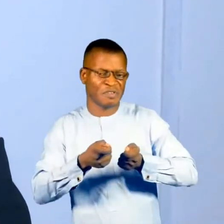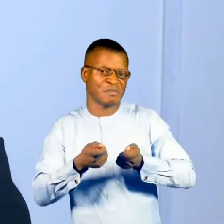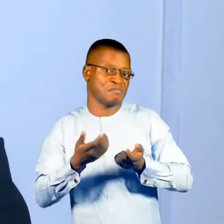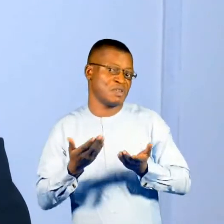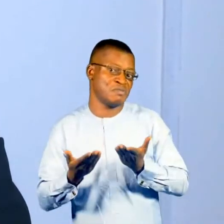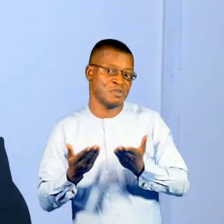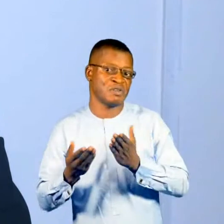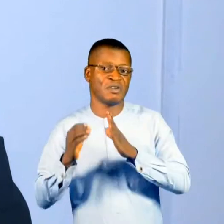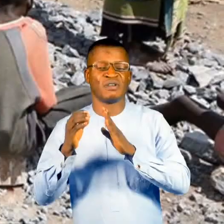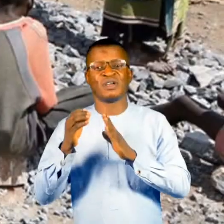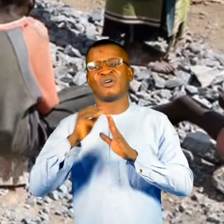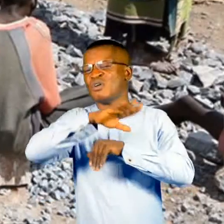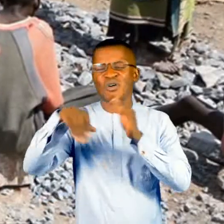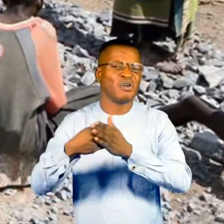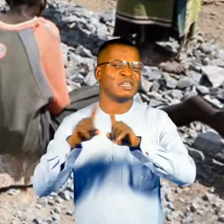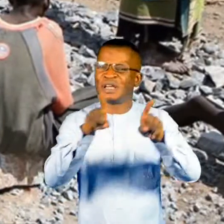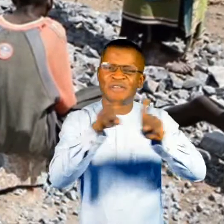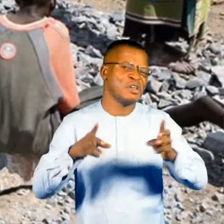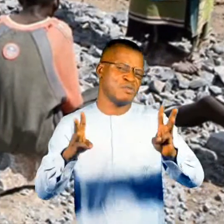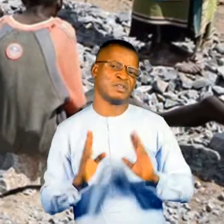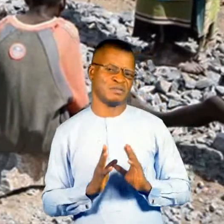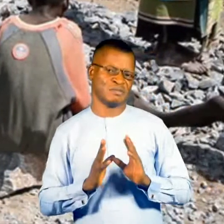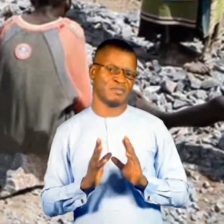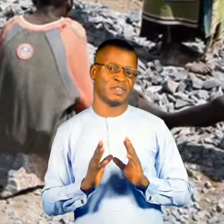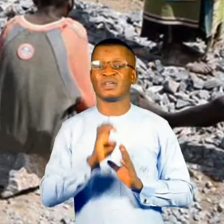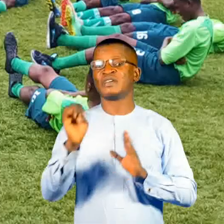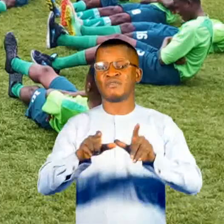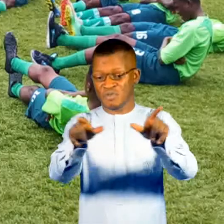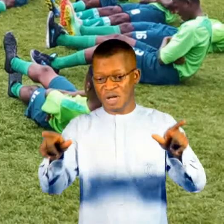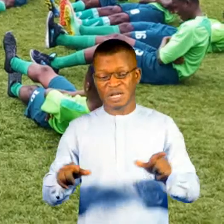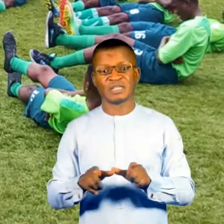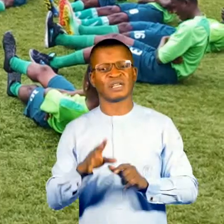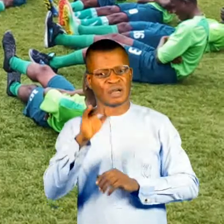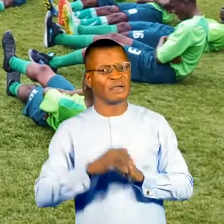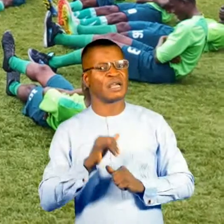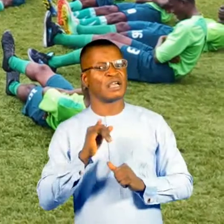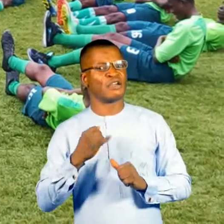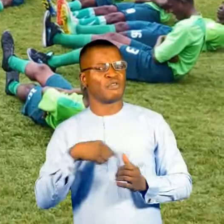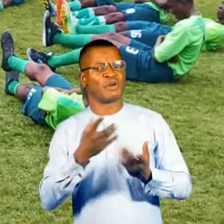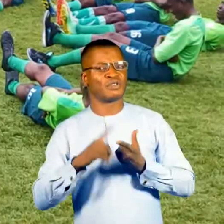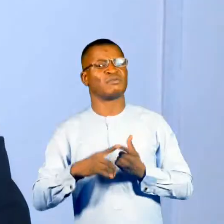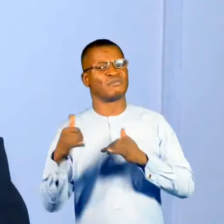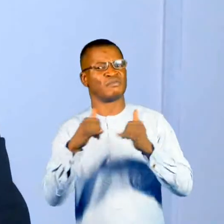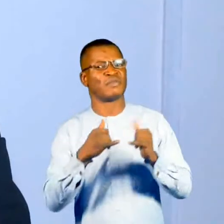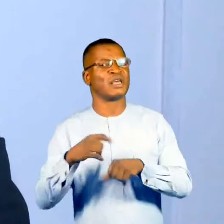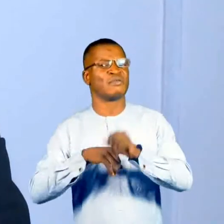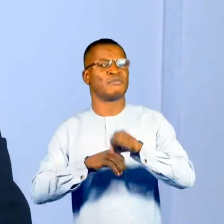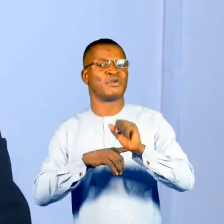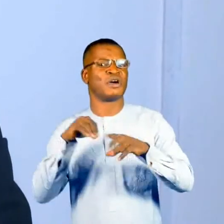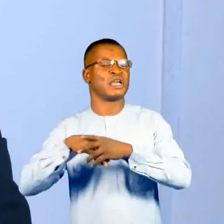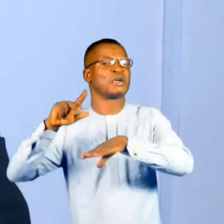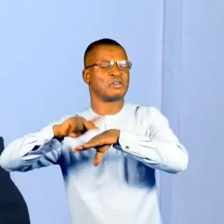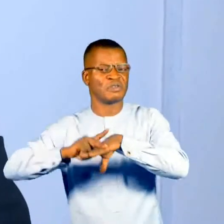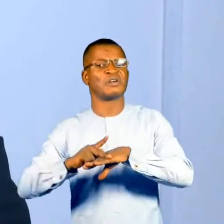trafficked for all diverse manner of ways. Even locally, they say they want to play ball. They can leave their villages